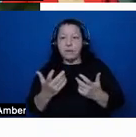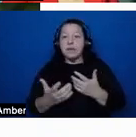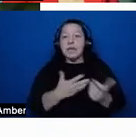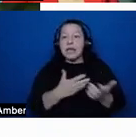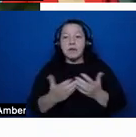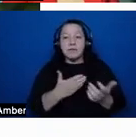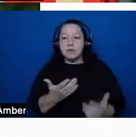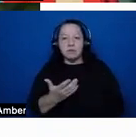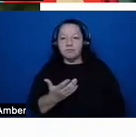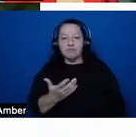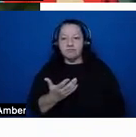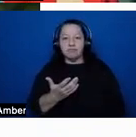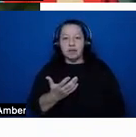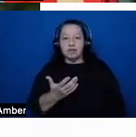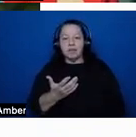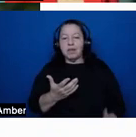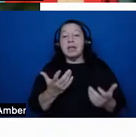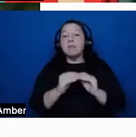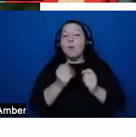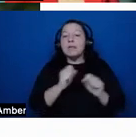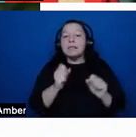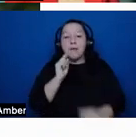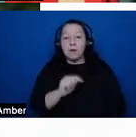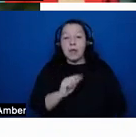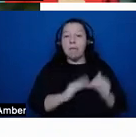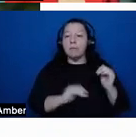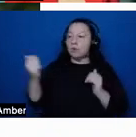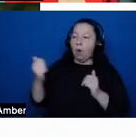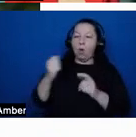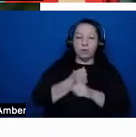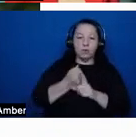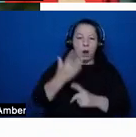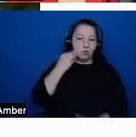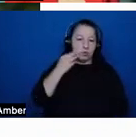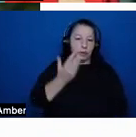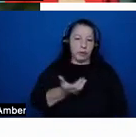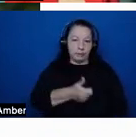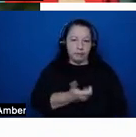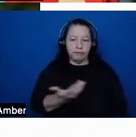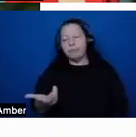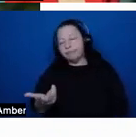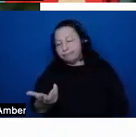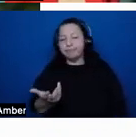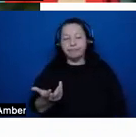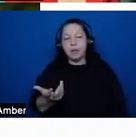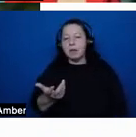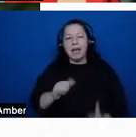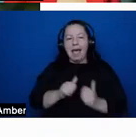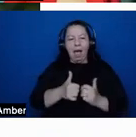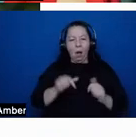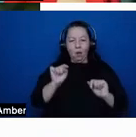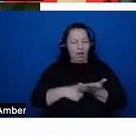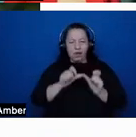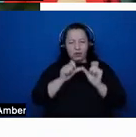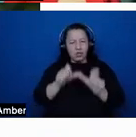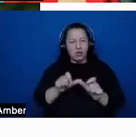to them than other things they've experienced, right? And so, I don't know, just so this idea of how do we have these conversations, and how do we also